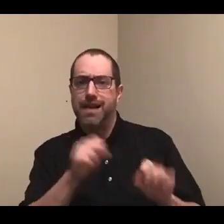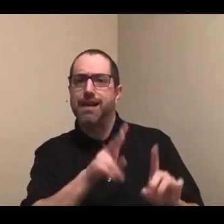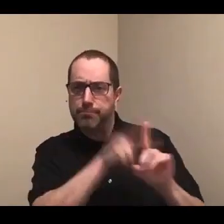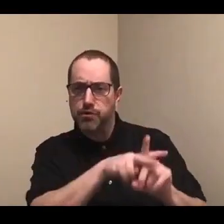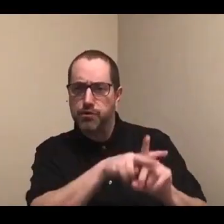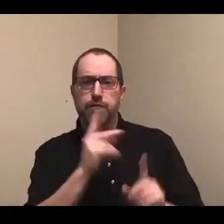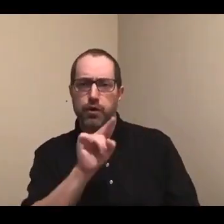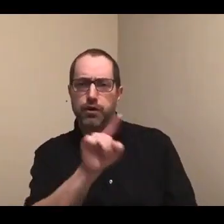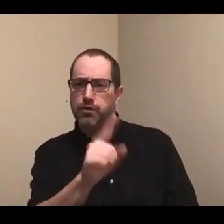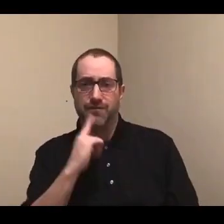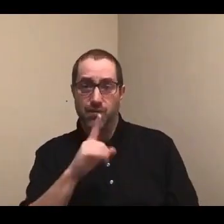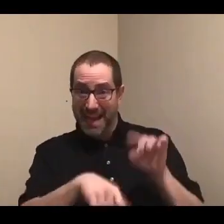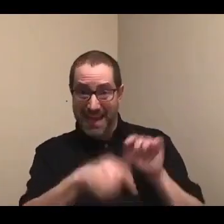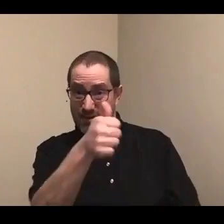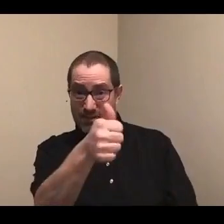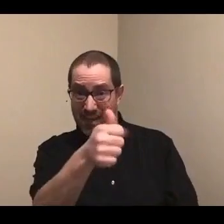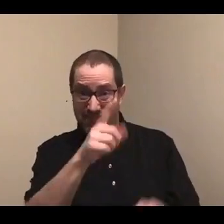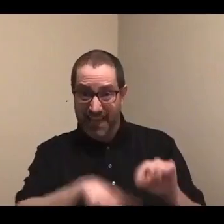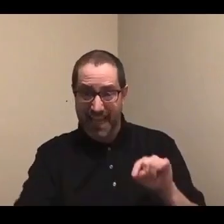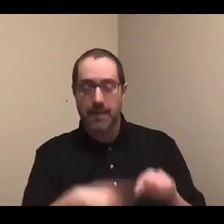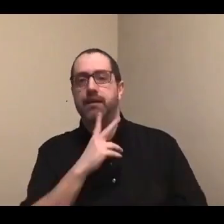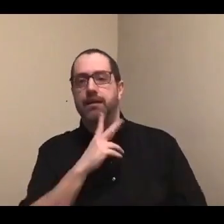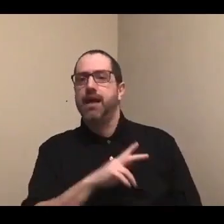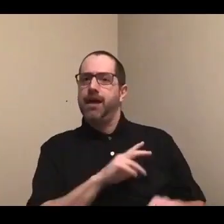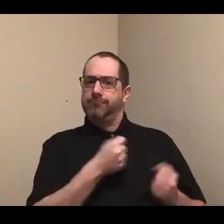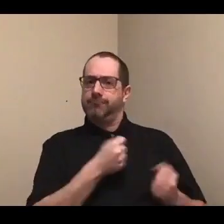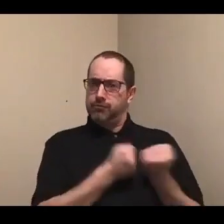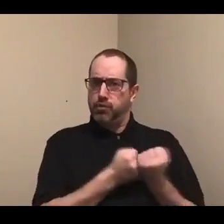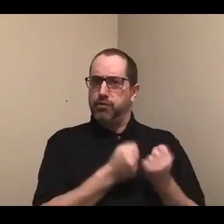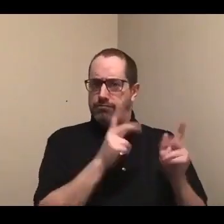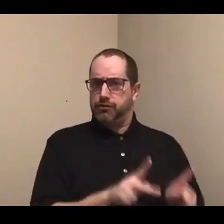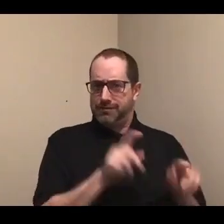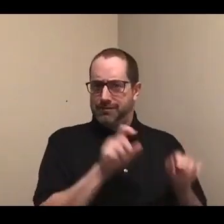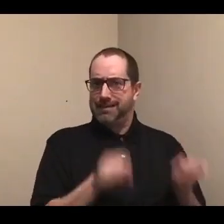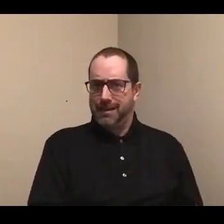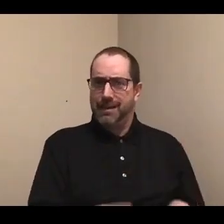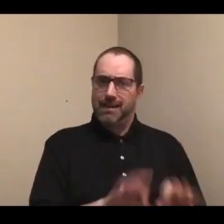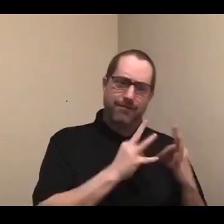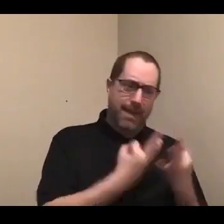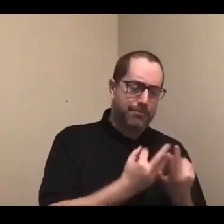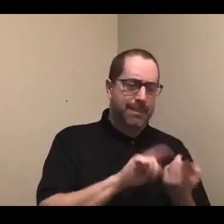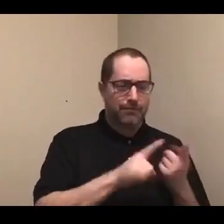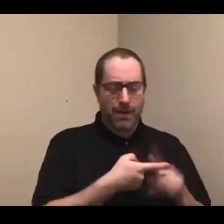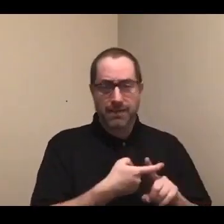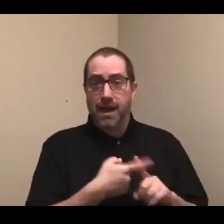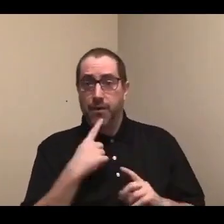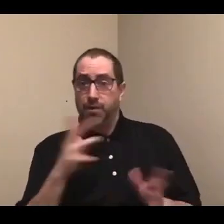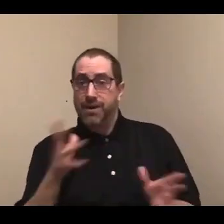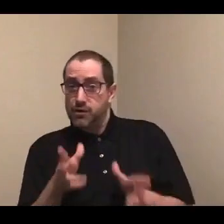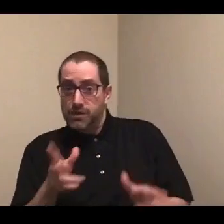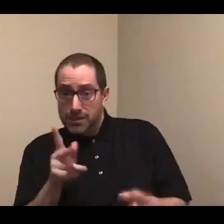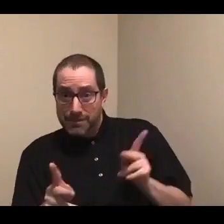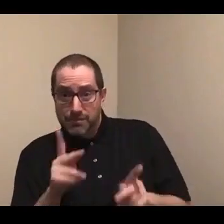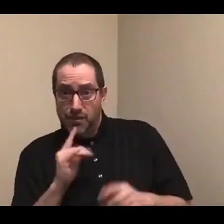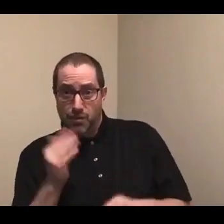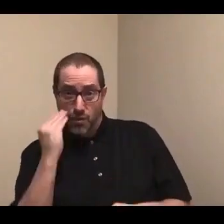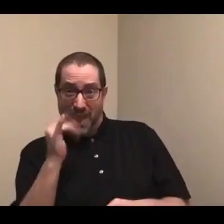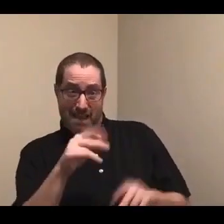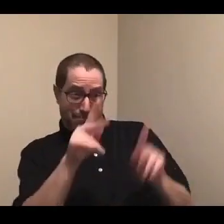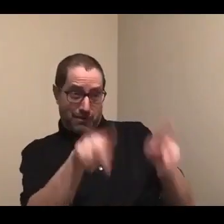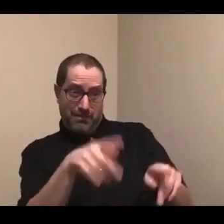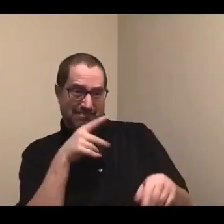card number. They could help you through the process, and we encourage people to do that. If you know of somebody that might not be as tech savvy, to either reach